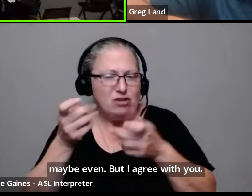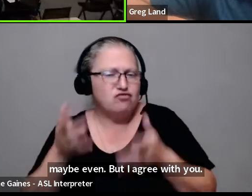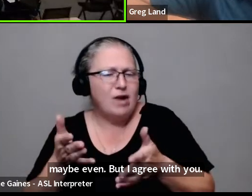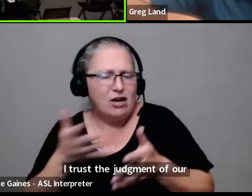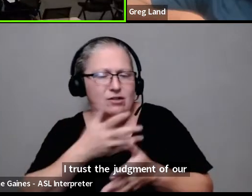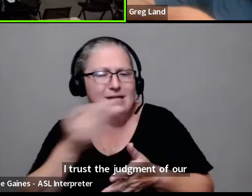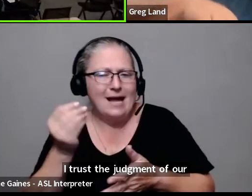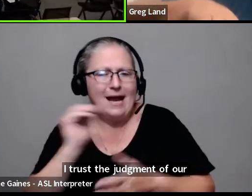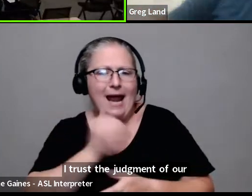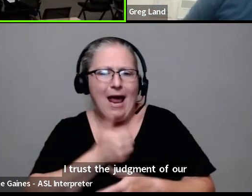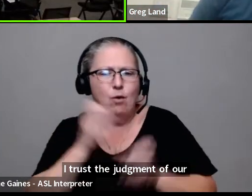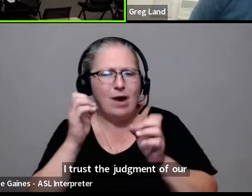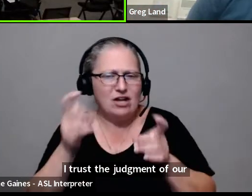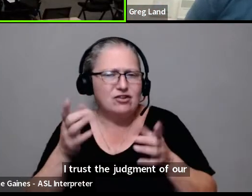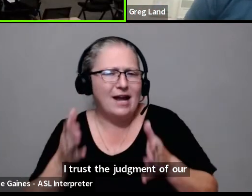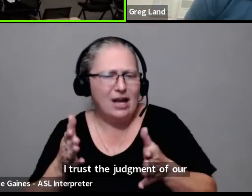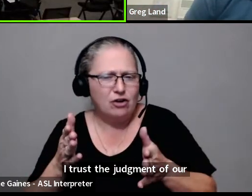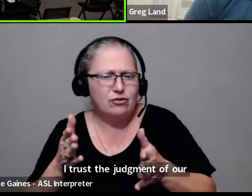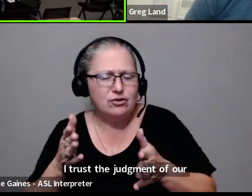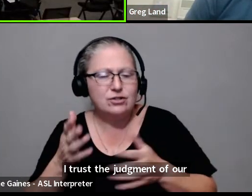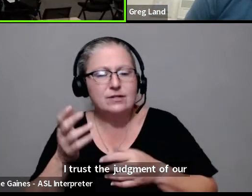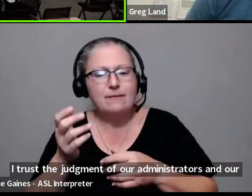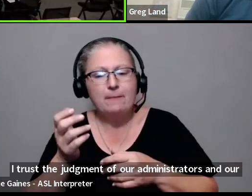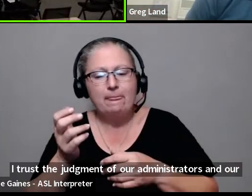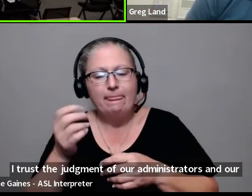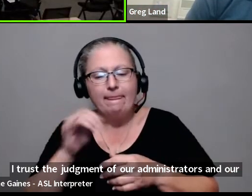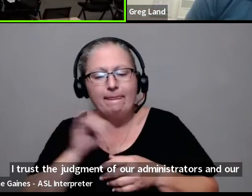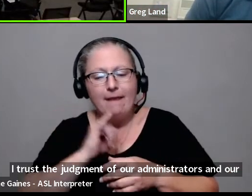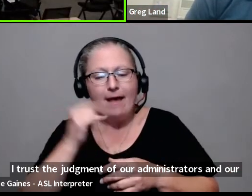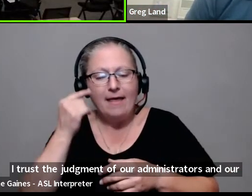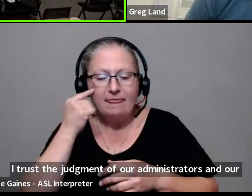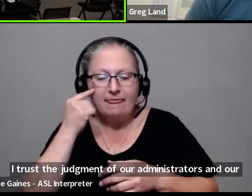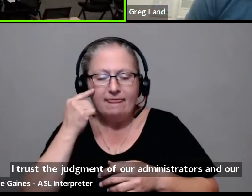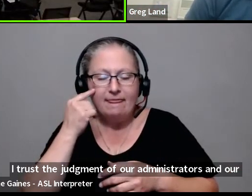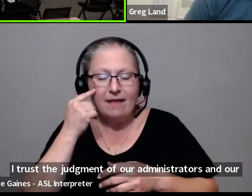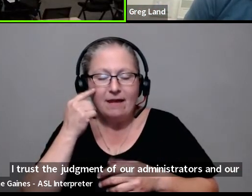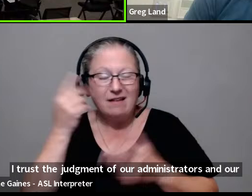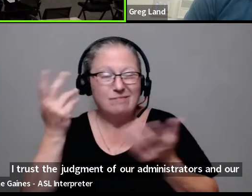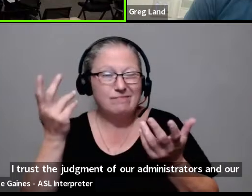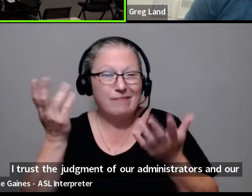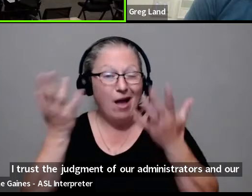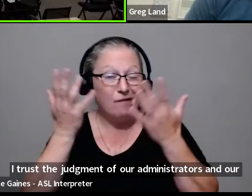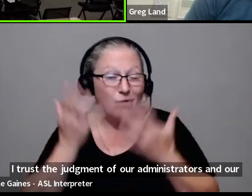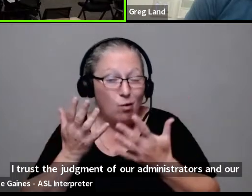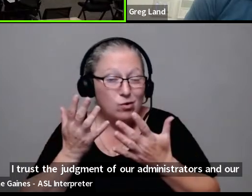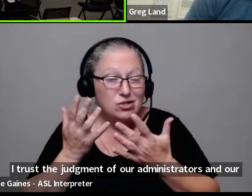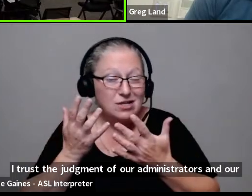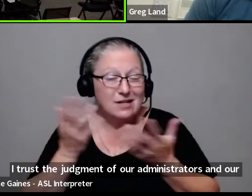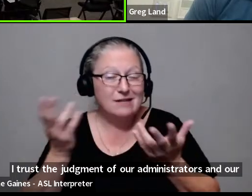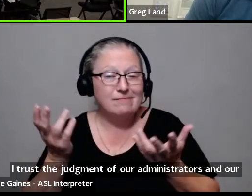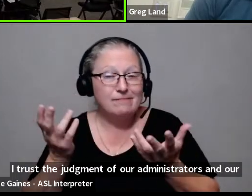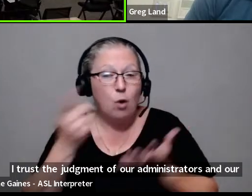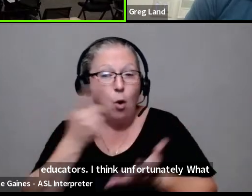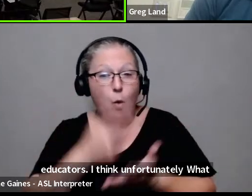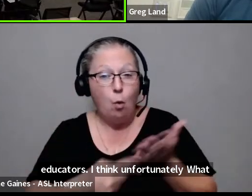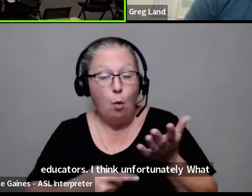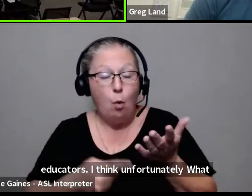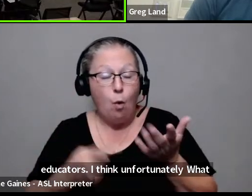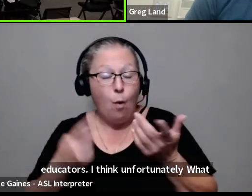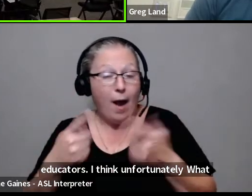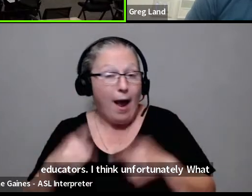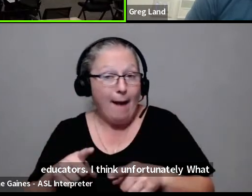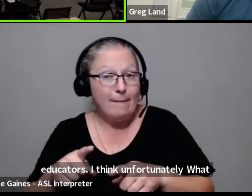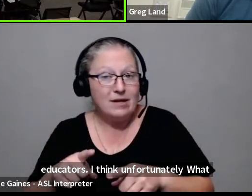and our educators. I think, unfortunately, what this does